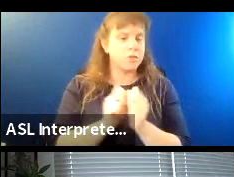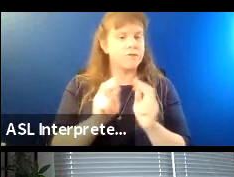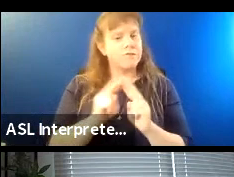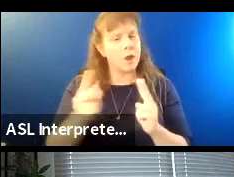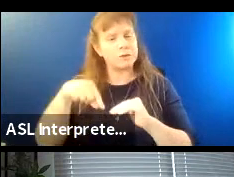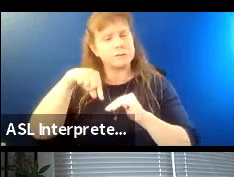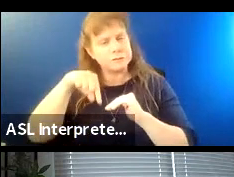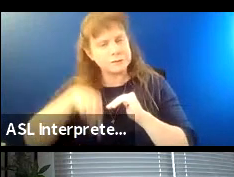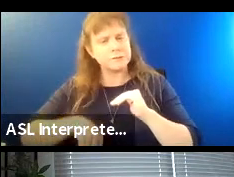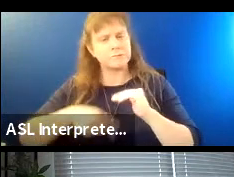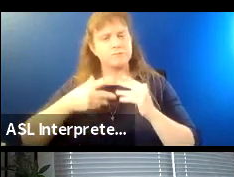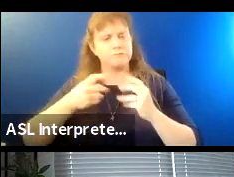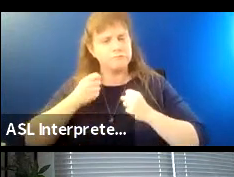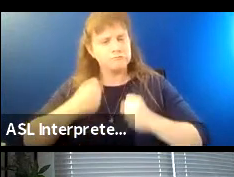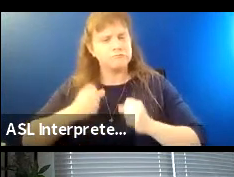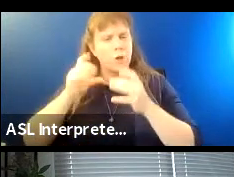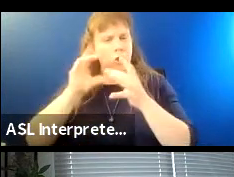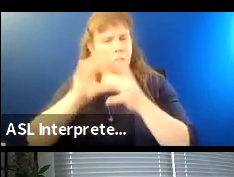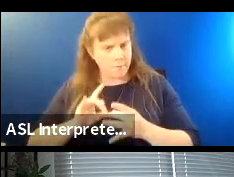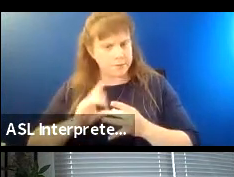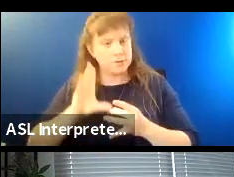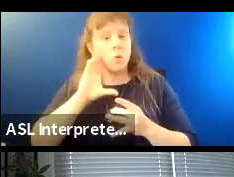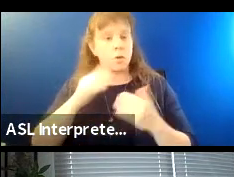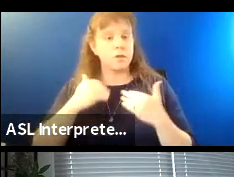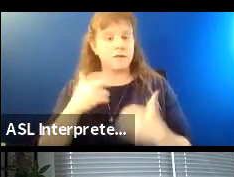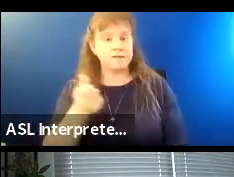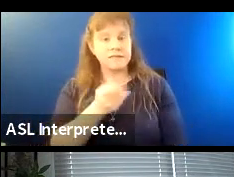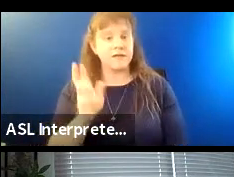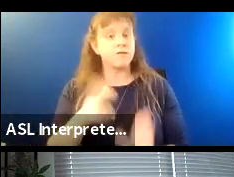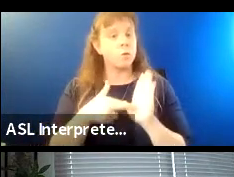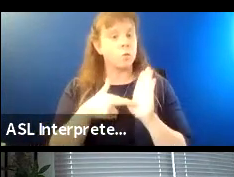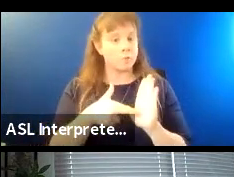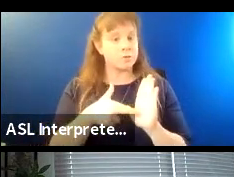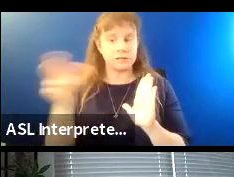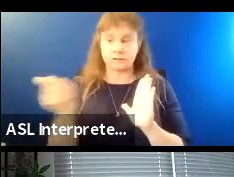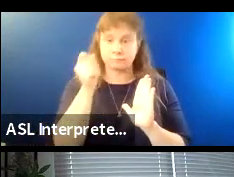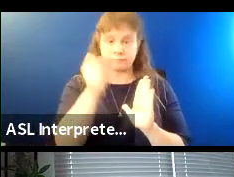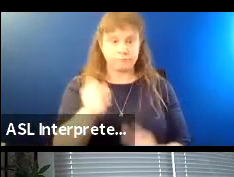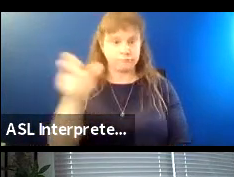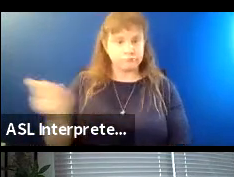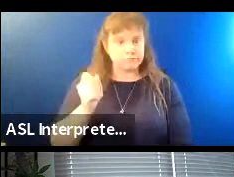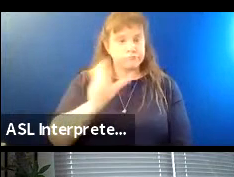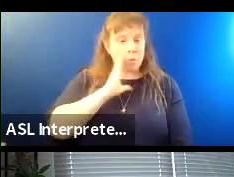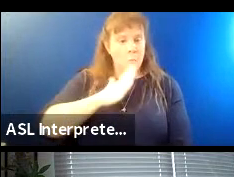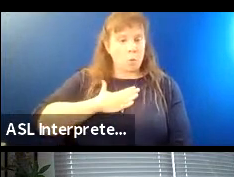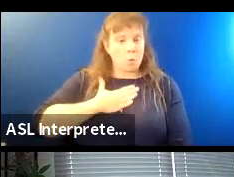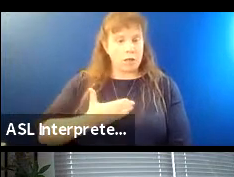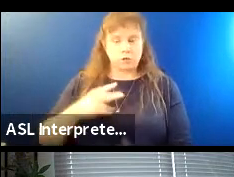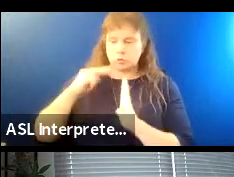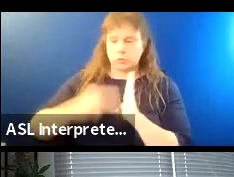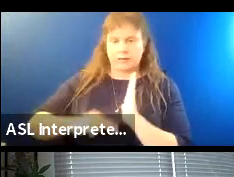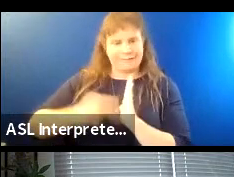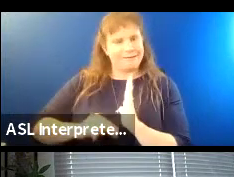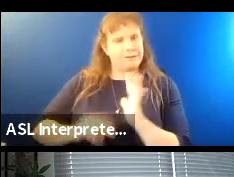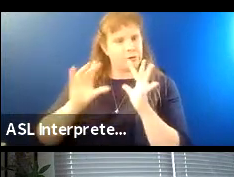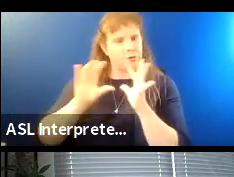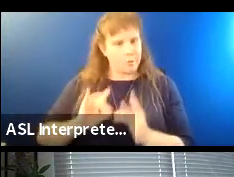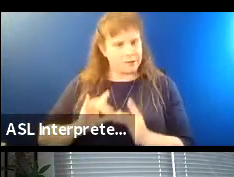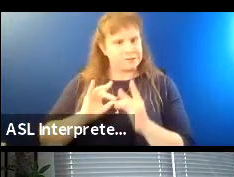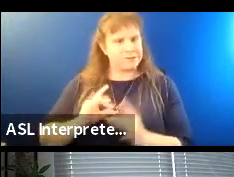comments. And so we will have several representatives who are sharing the comments out because